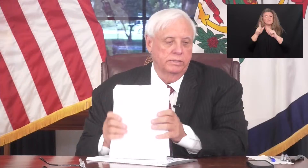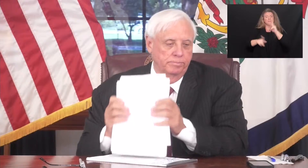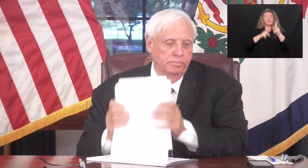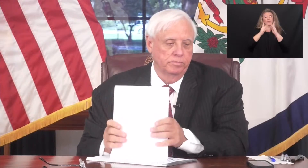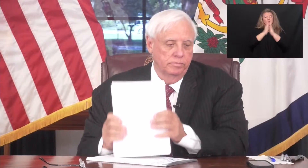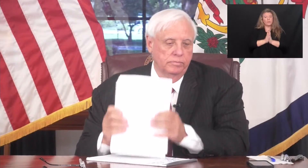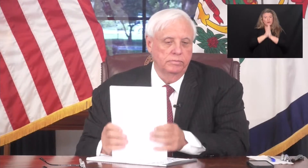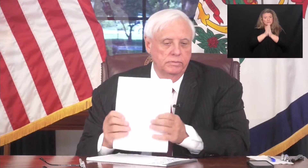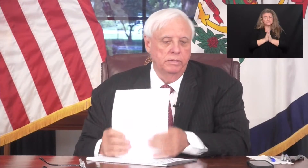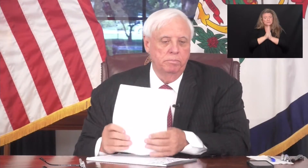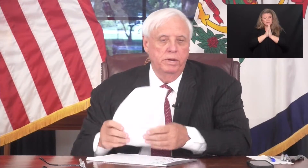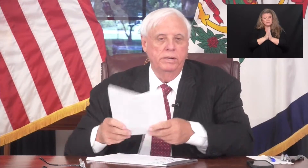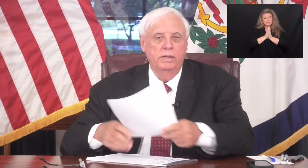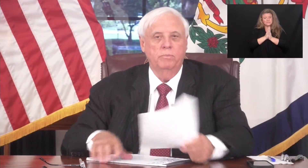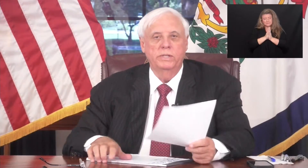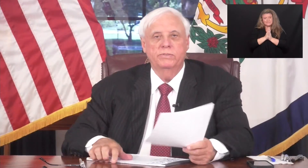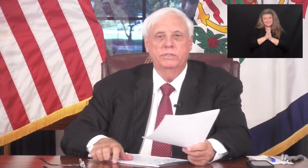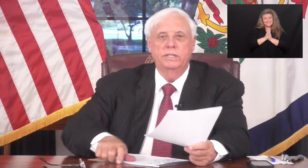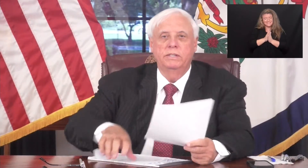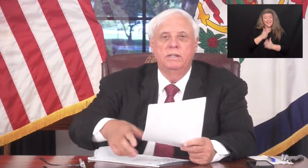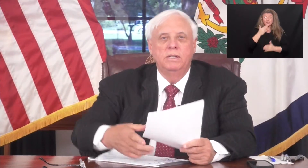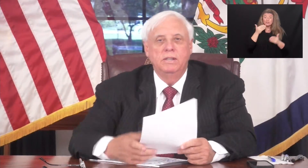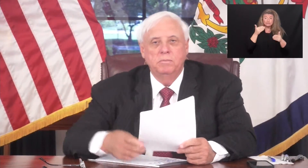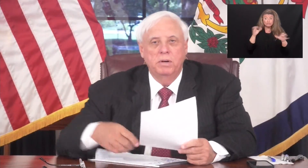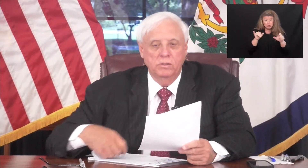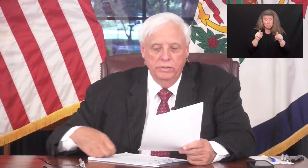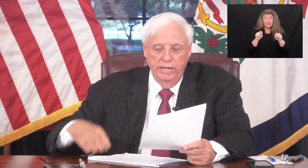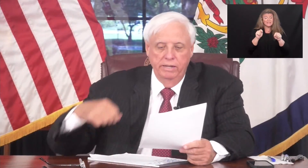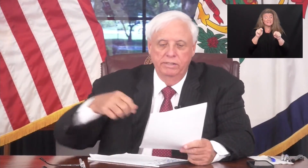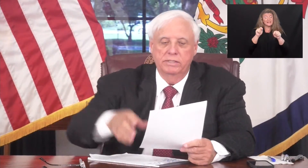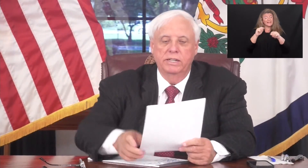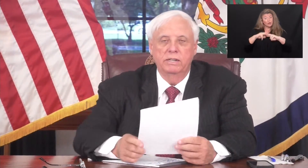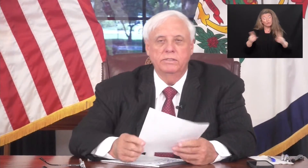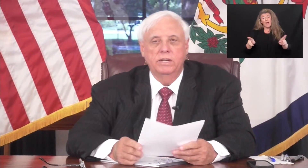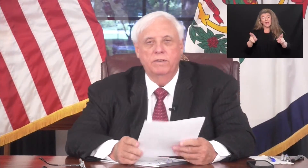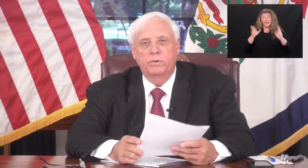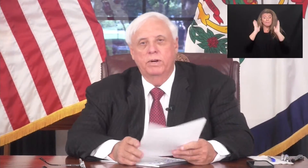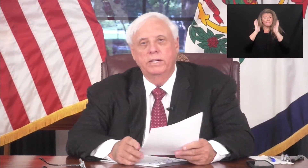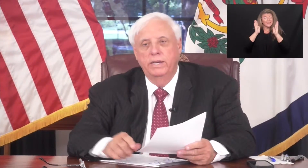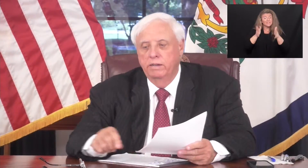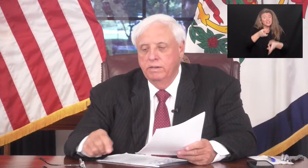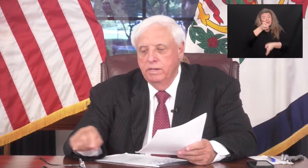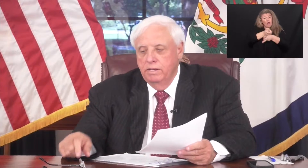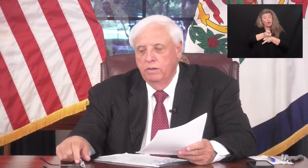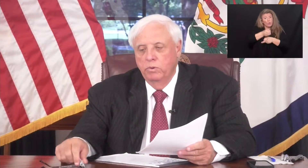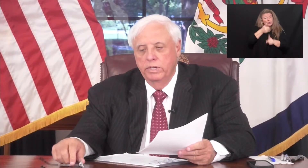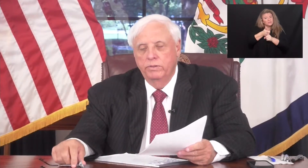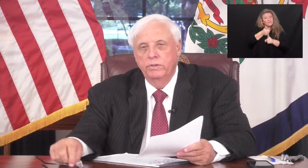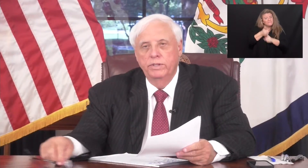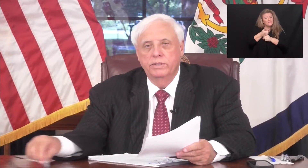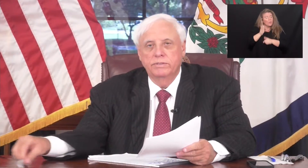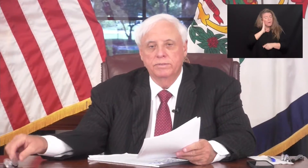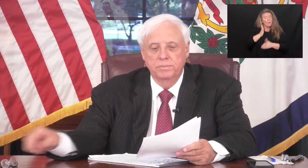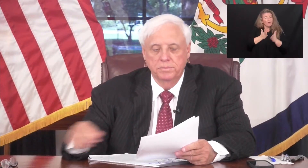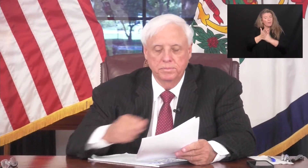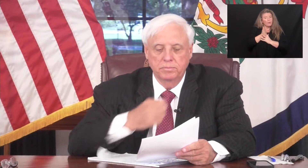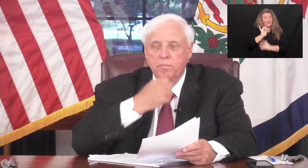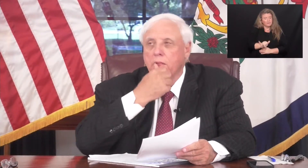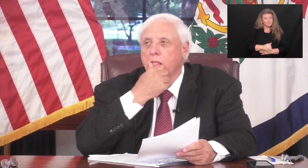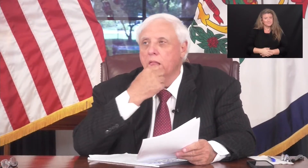prayers, and button up, West Virginia, buckle down, and just get a little tougher right now, and we'll get through this.